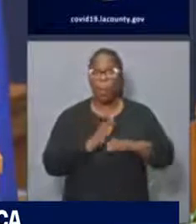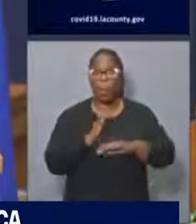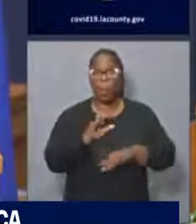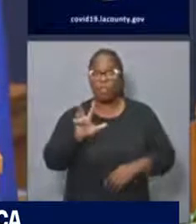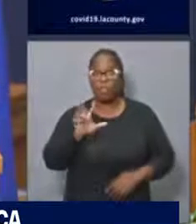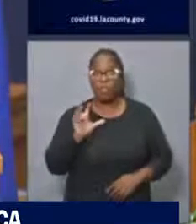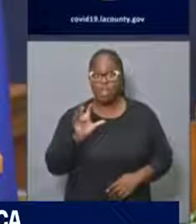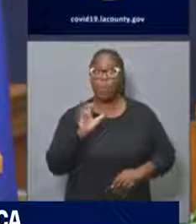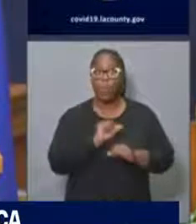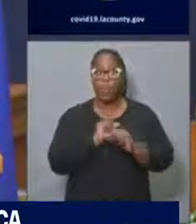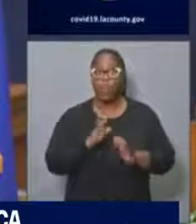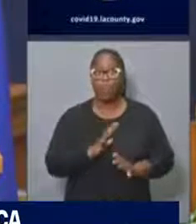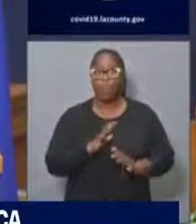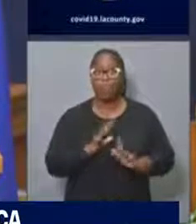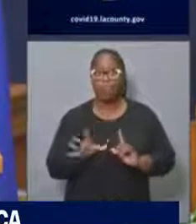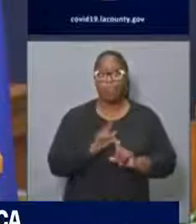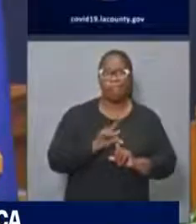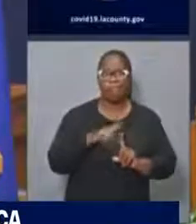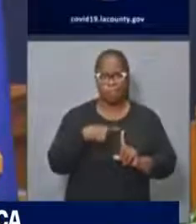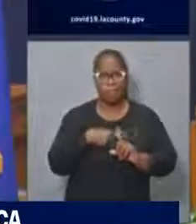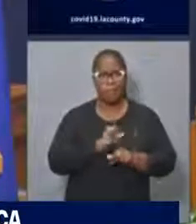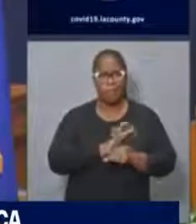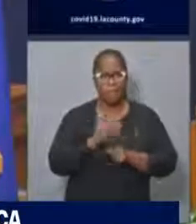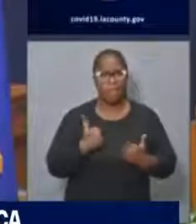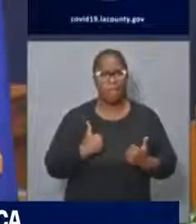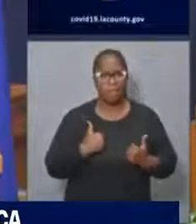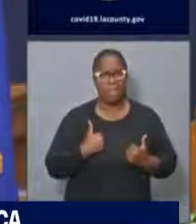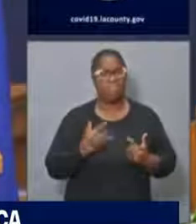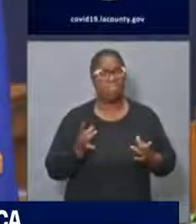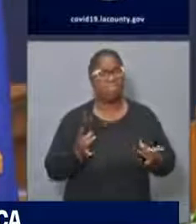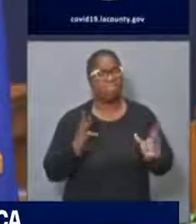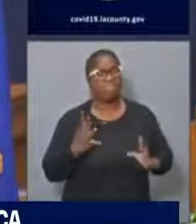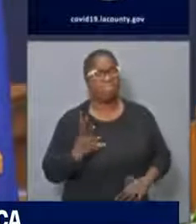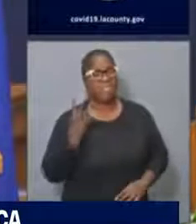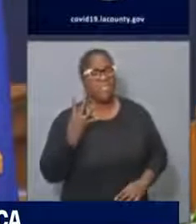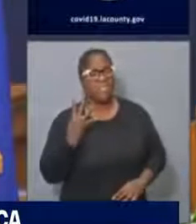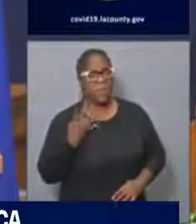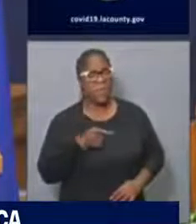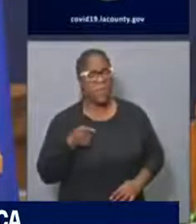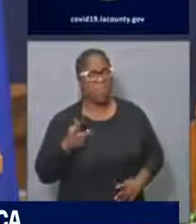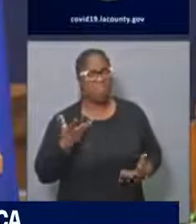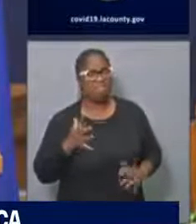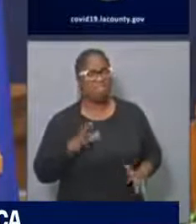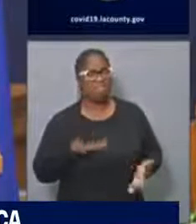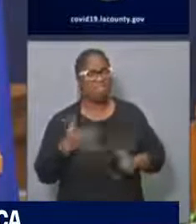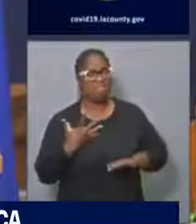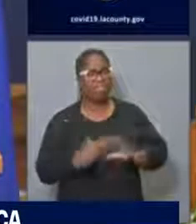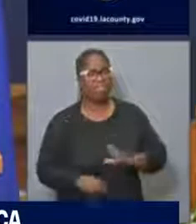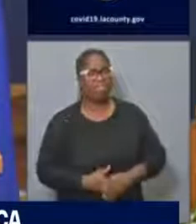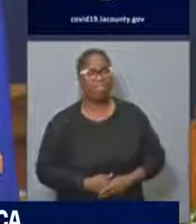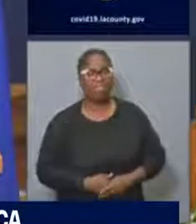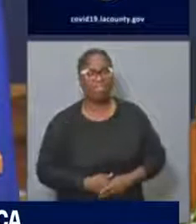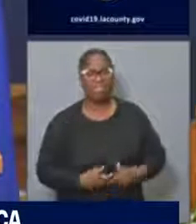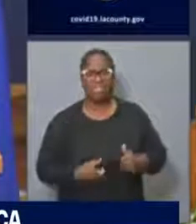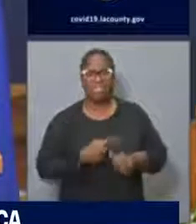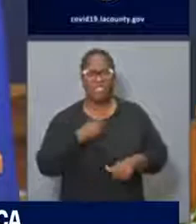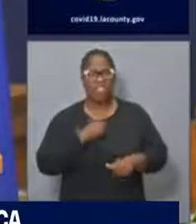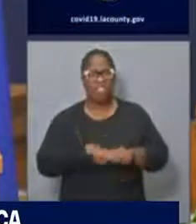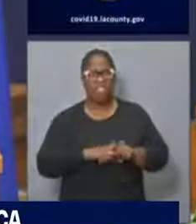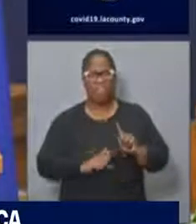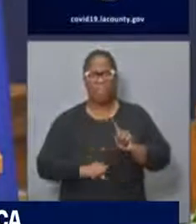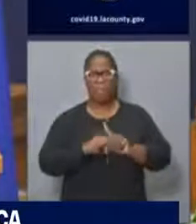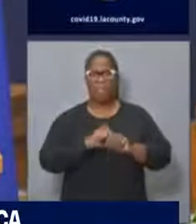tragically 4 have died. I recognize this is an unprecedented time for all of us, but the health and safety of employees can't